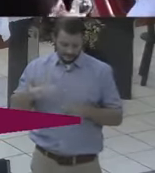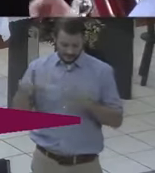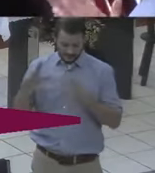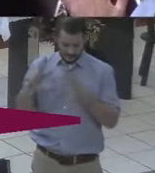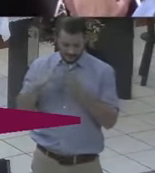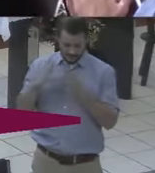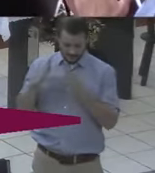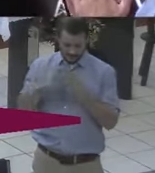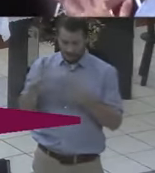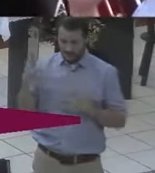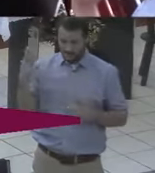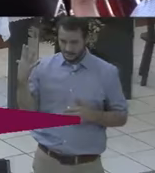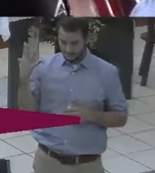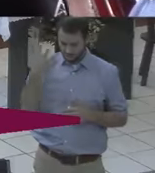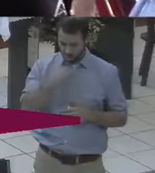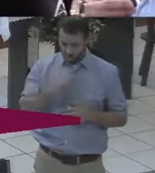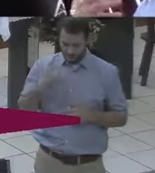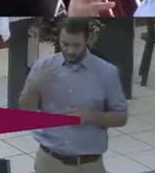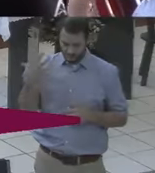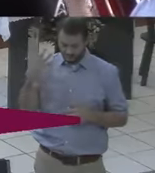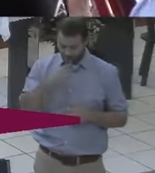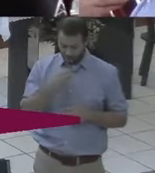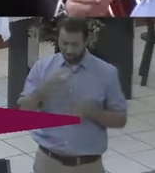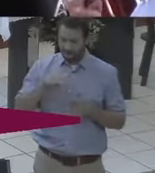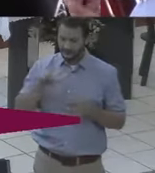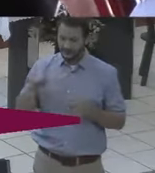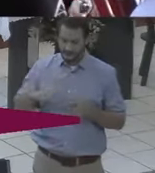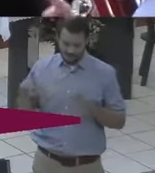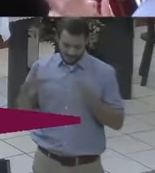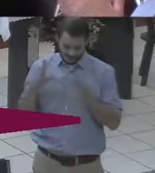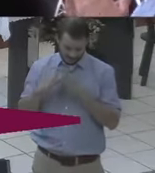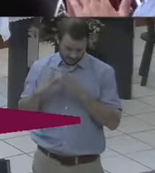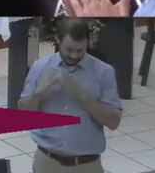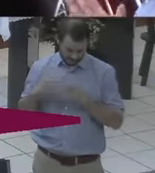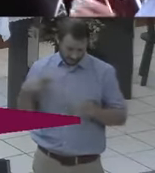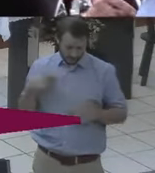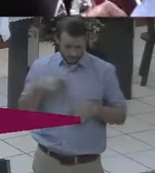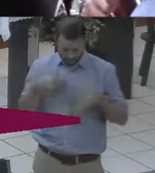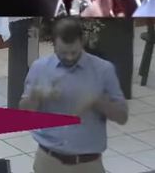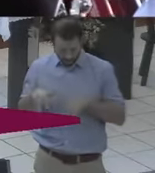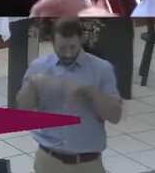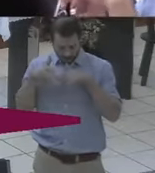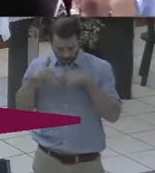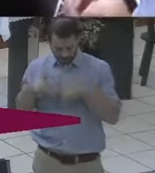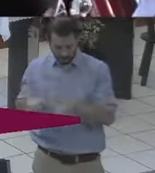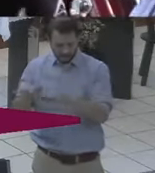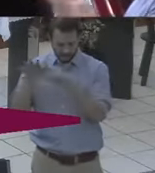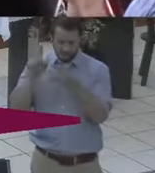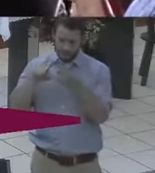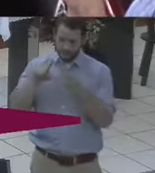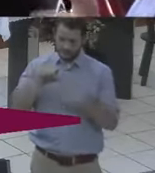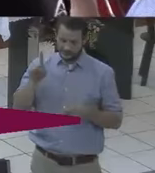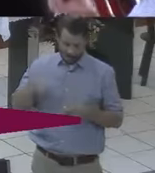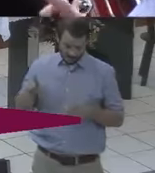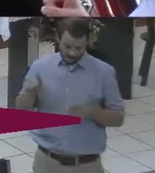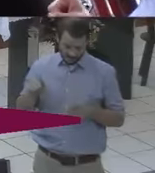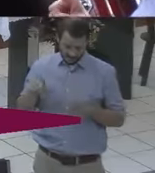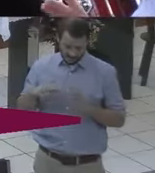to Zion, beautiful, beautiful Zion. We're marching onward